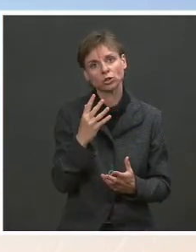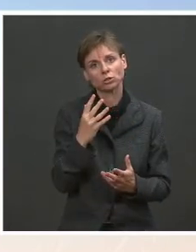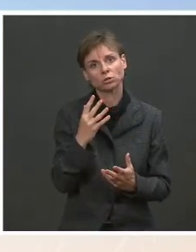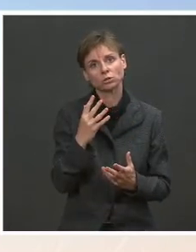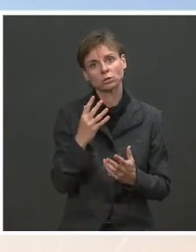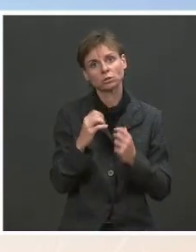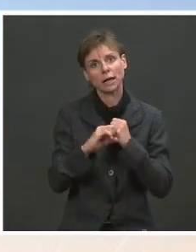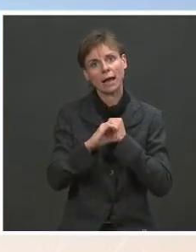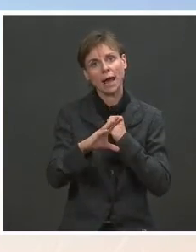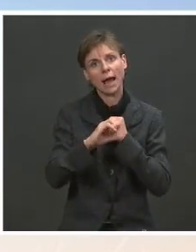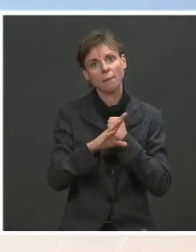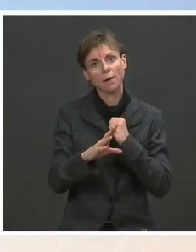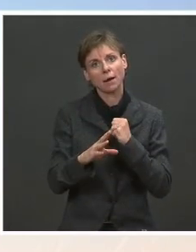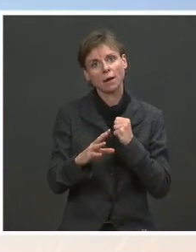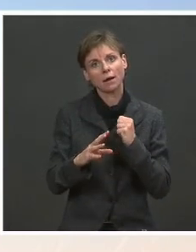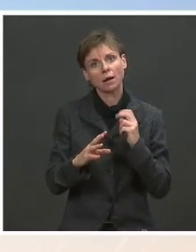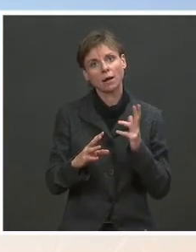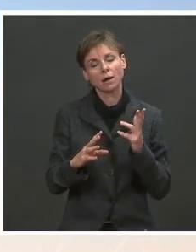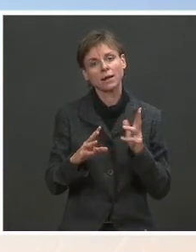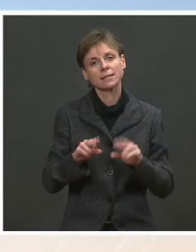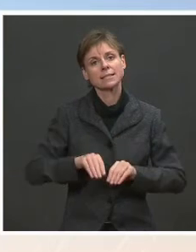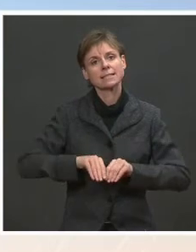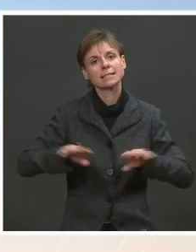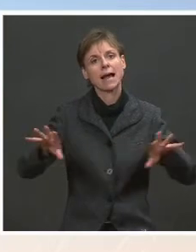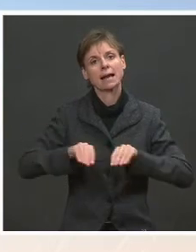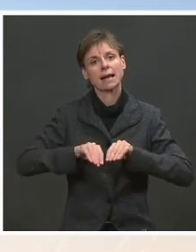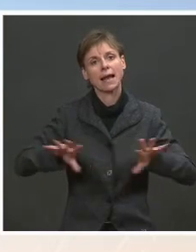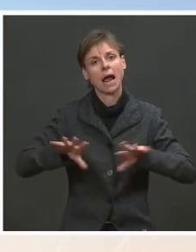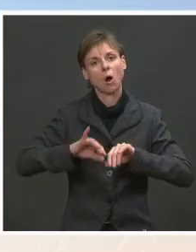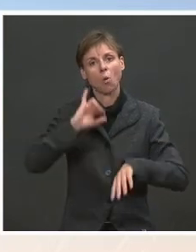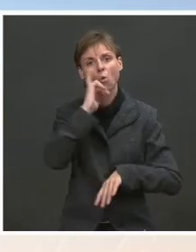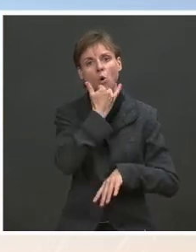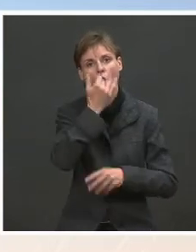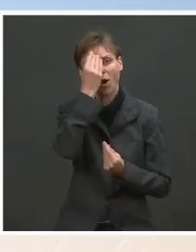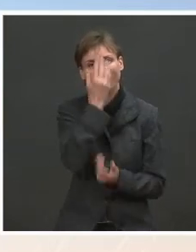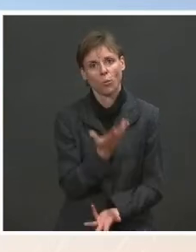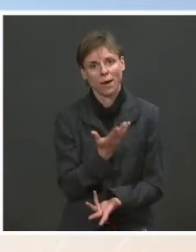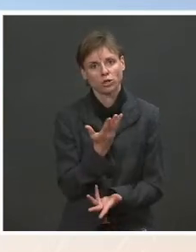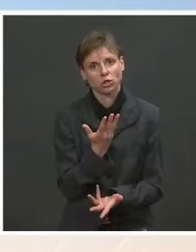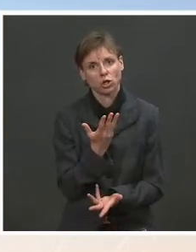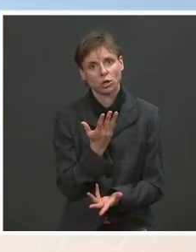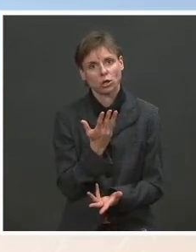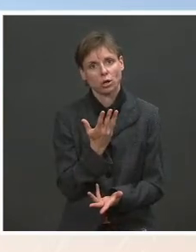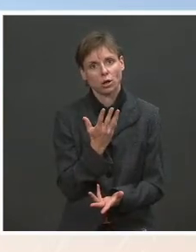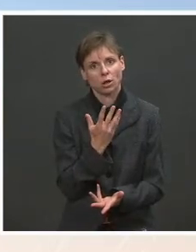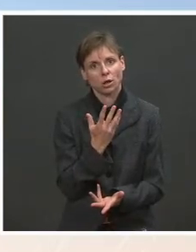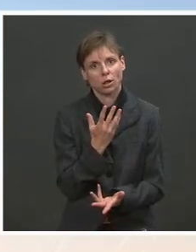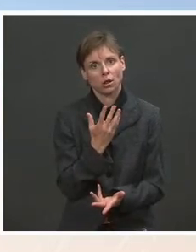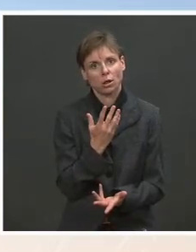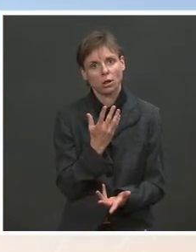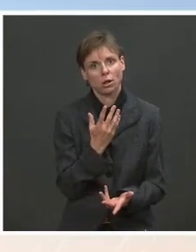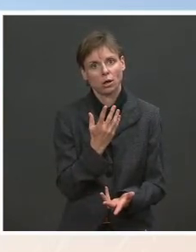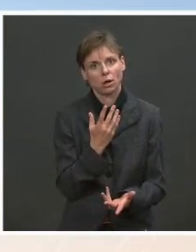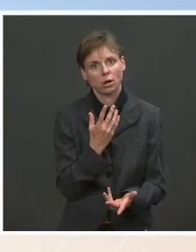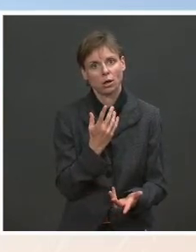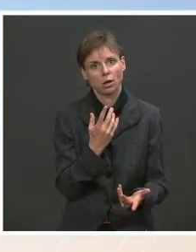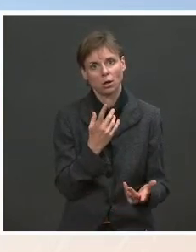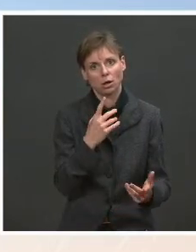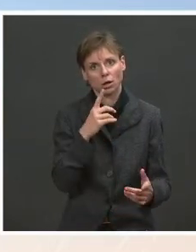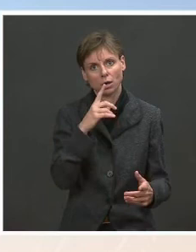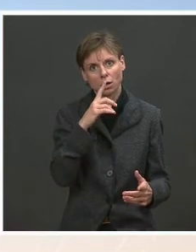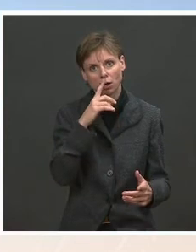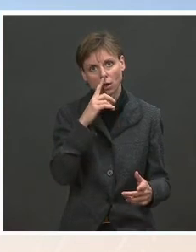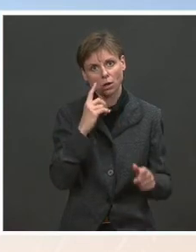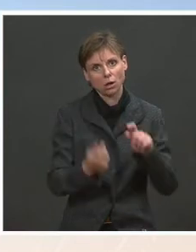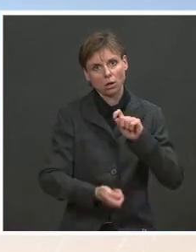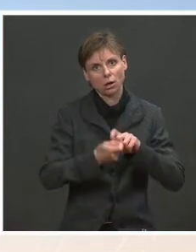or pushing out disinformation of corruption of President Biden, and also the report specifically mentions his son. So what